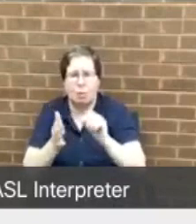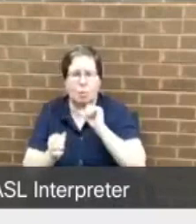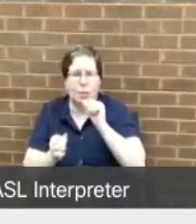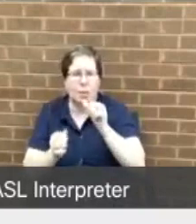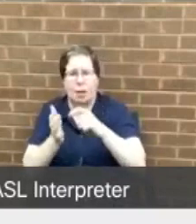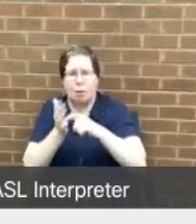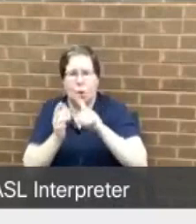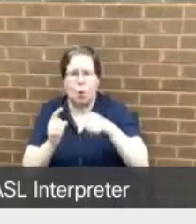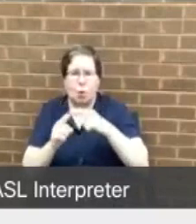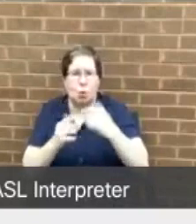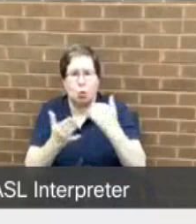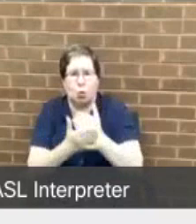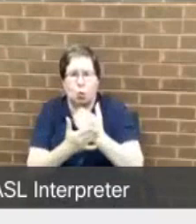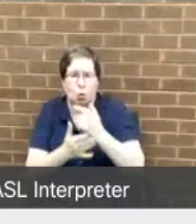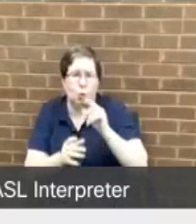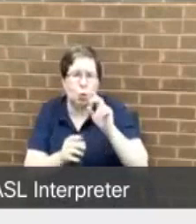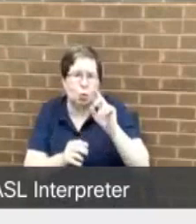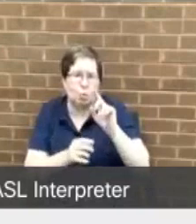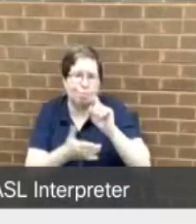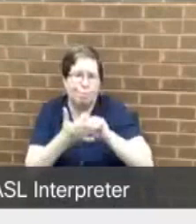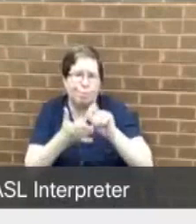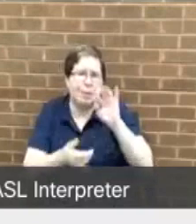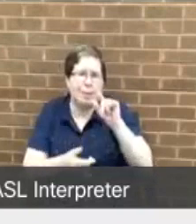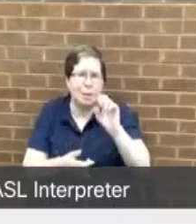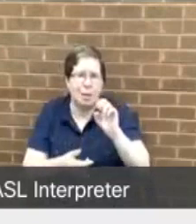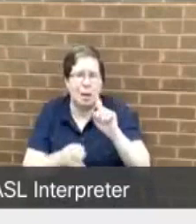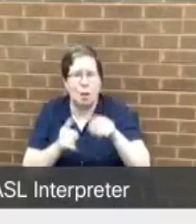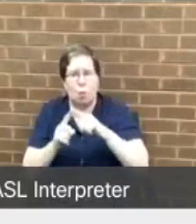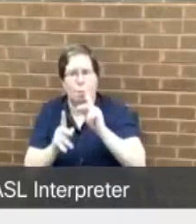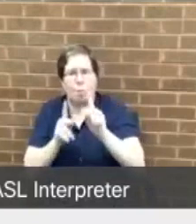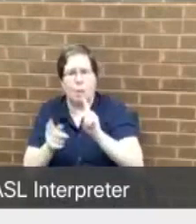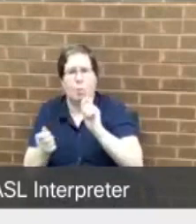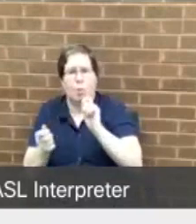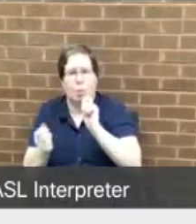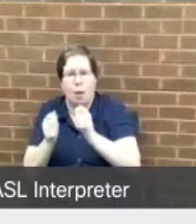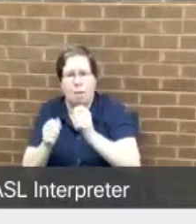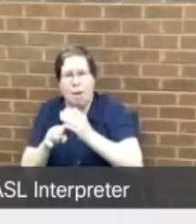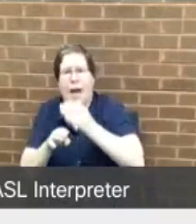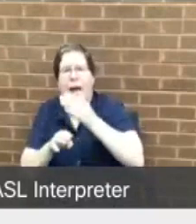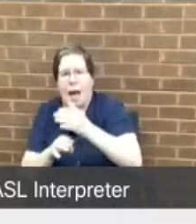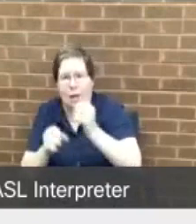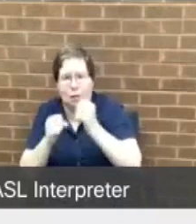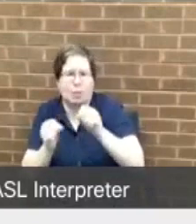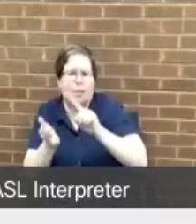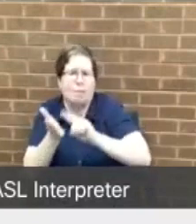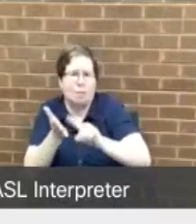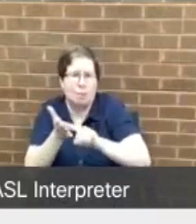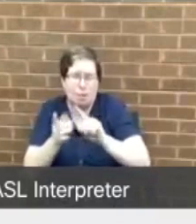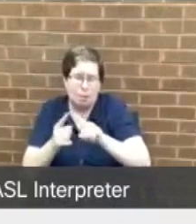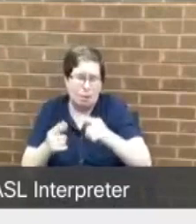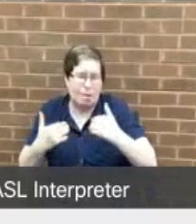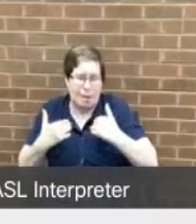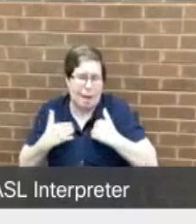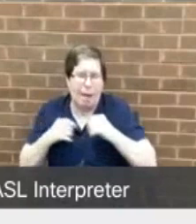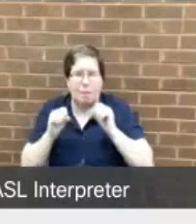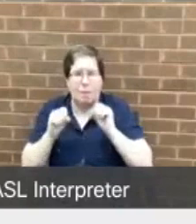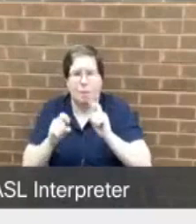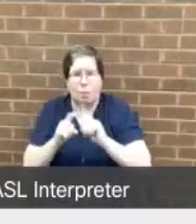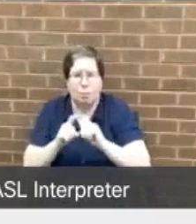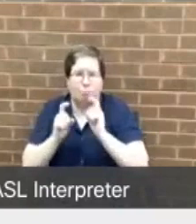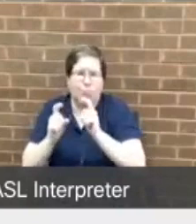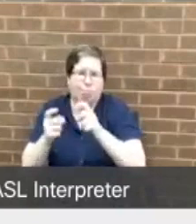newly titled, the problem is people modify these vehicles after the safety inspection, but they do have the authority to issue